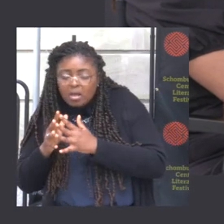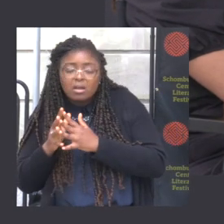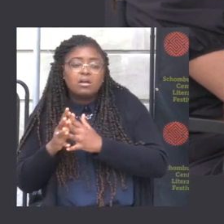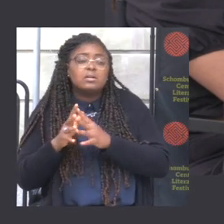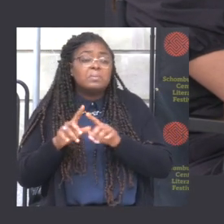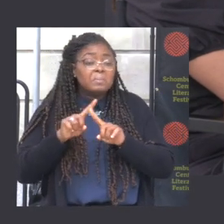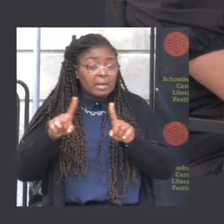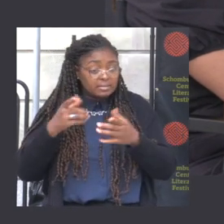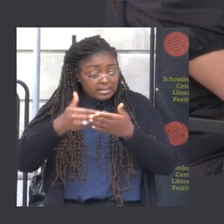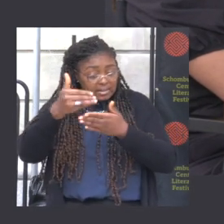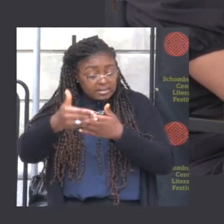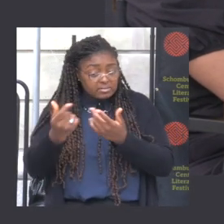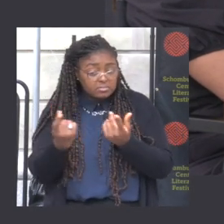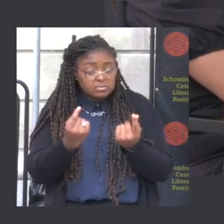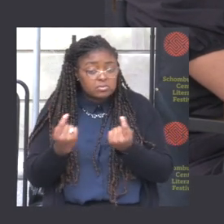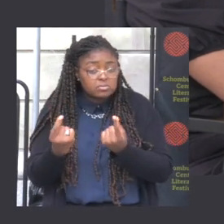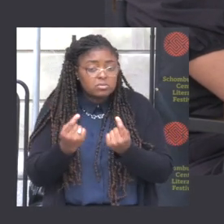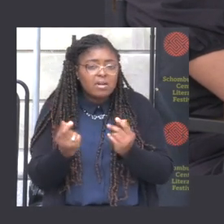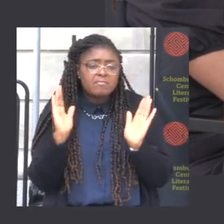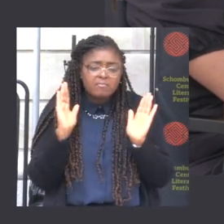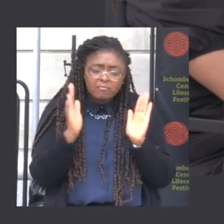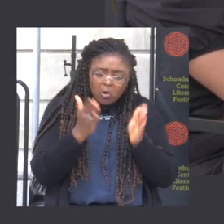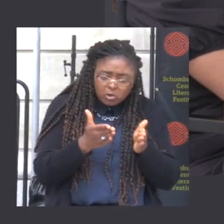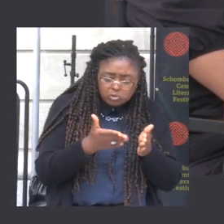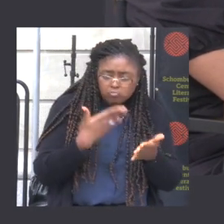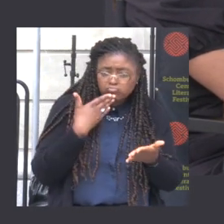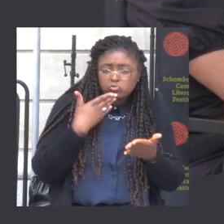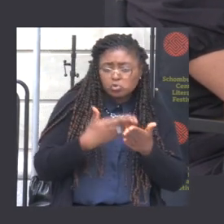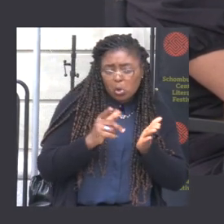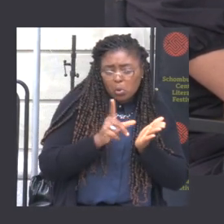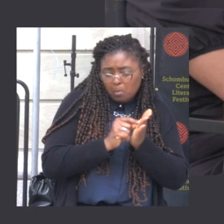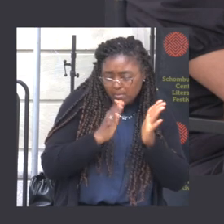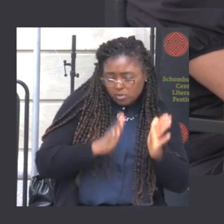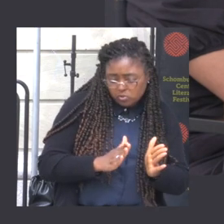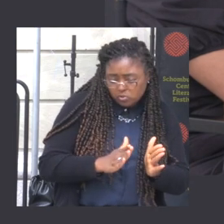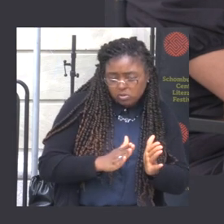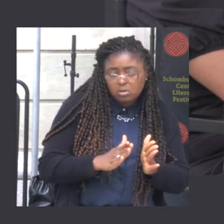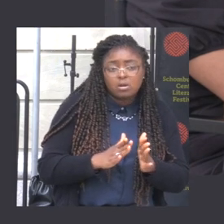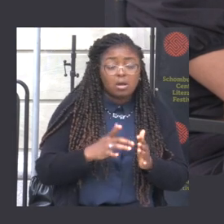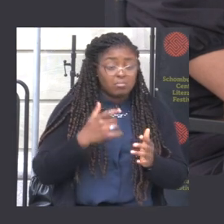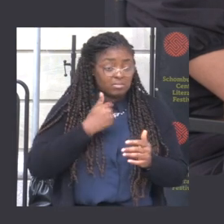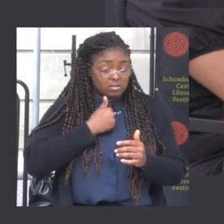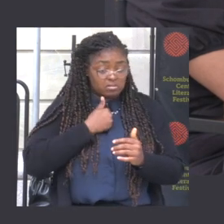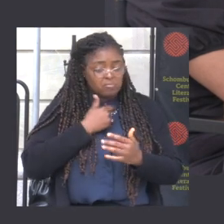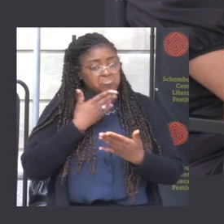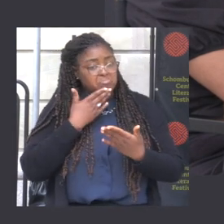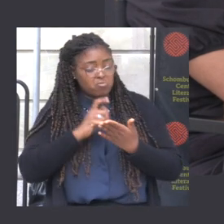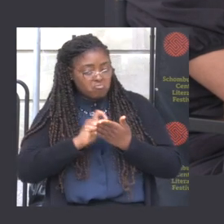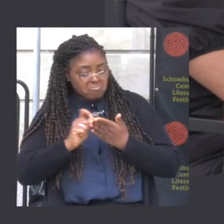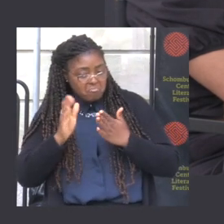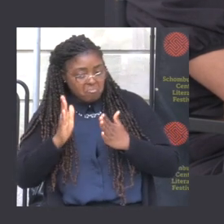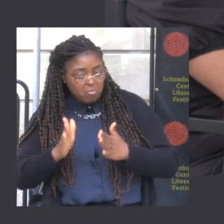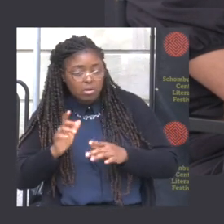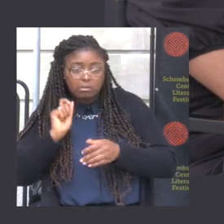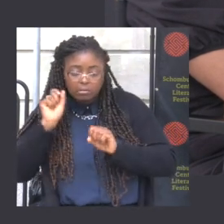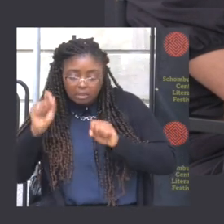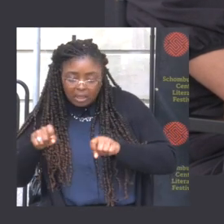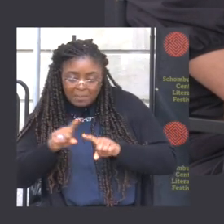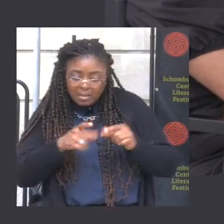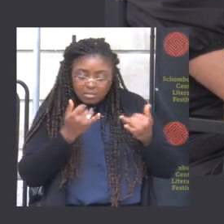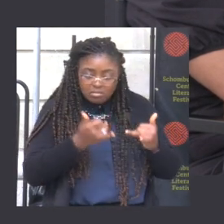want to do is focus on being a good publisher. This is a new thing for me. I know how to be a good author. So it's a huge learning